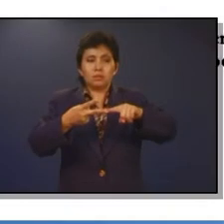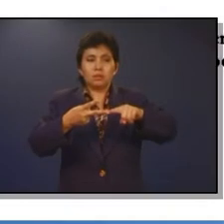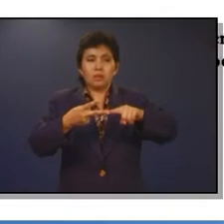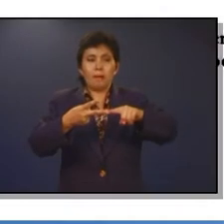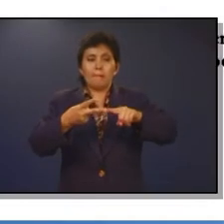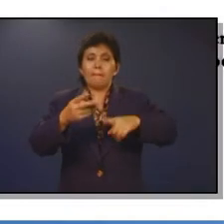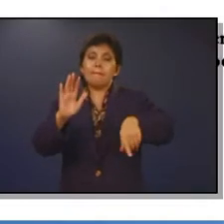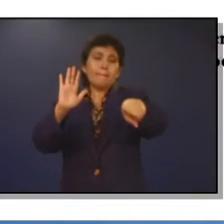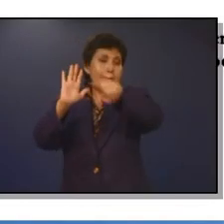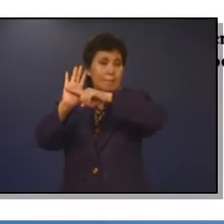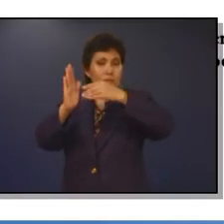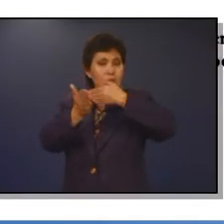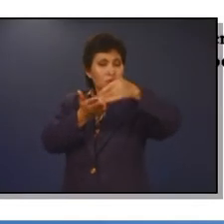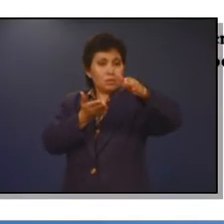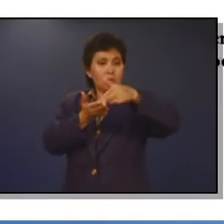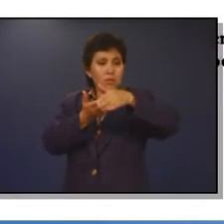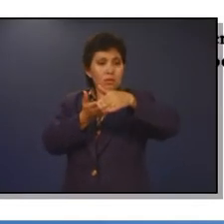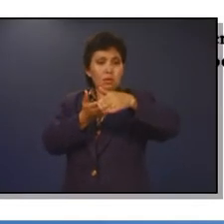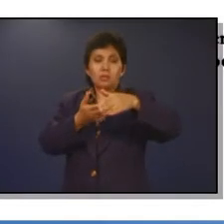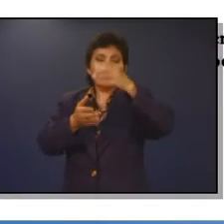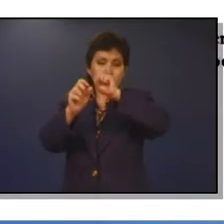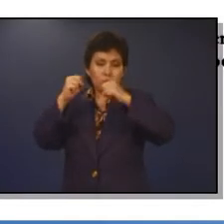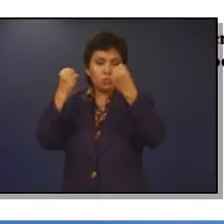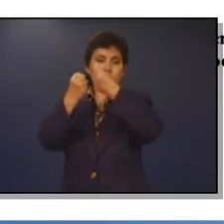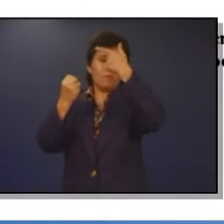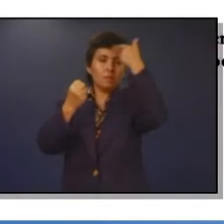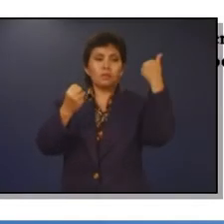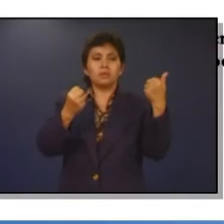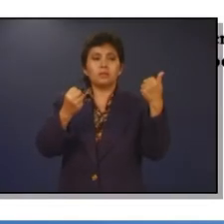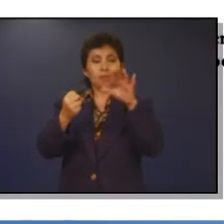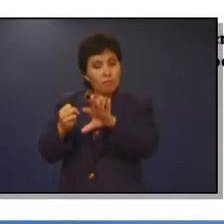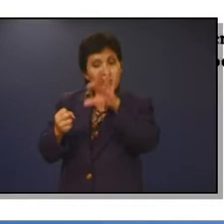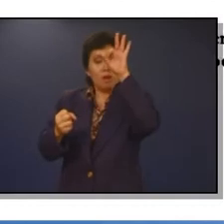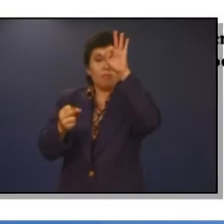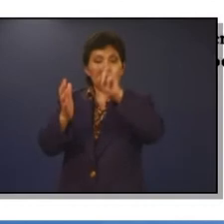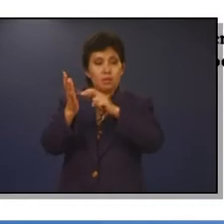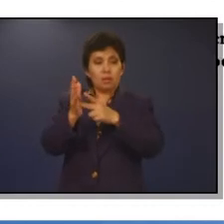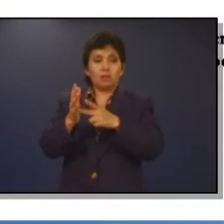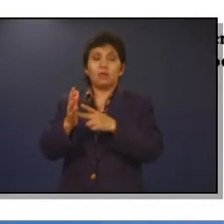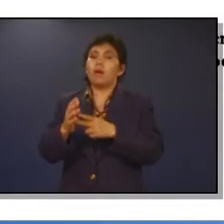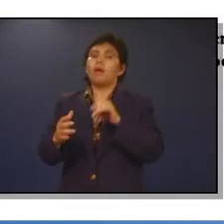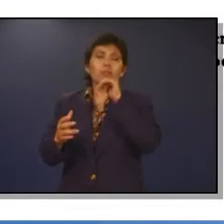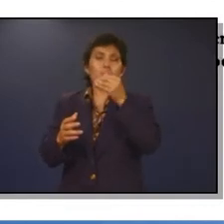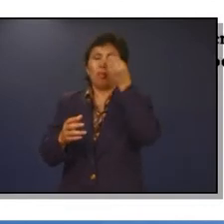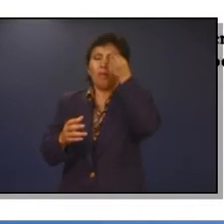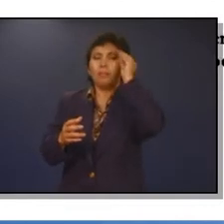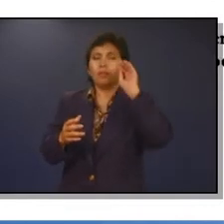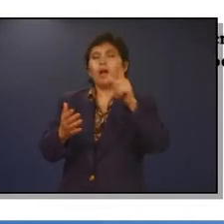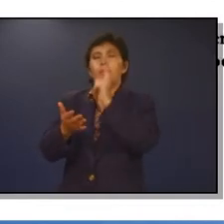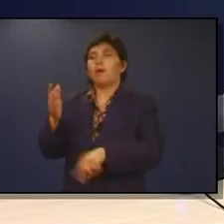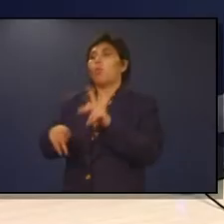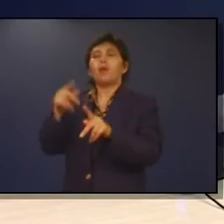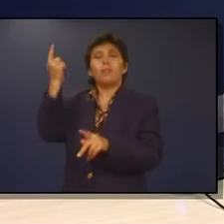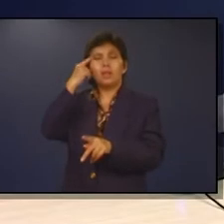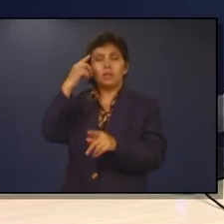one, minus the social factor, meaning our real self. You find meaning within yourself. You don't care how other people